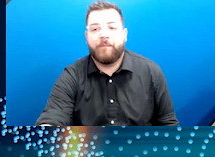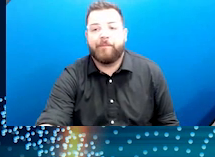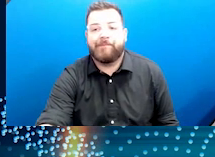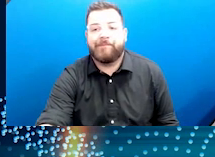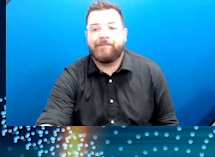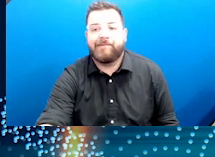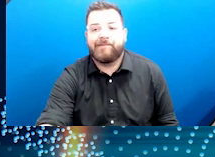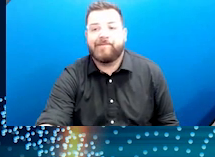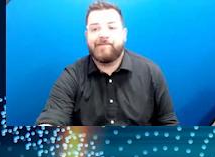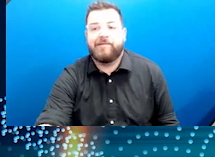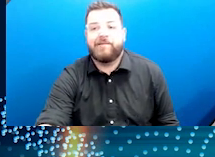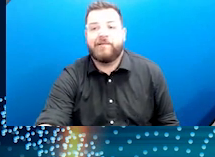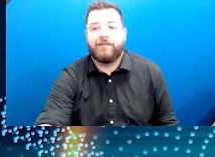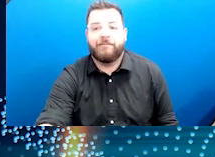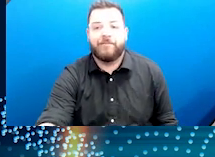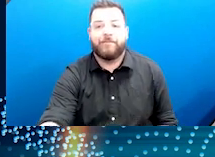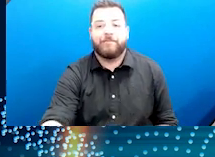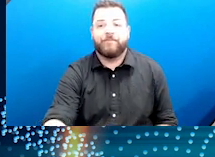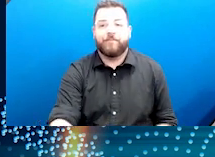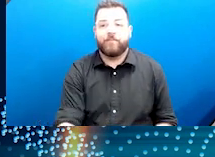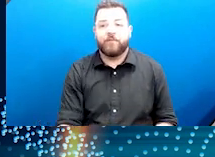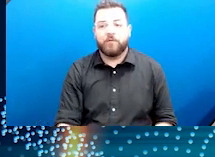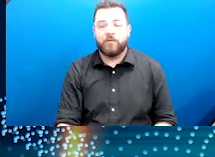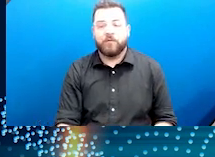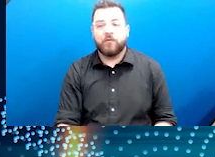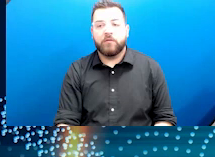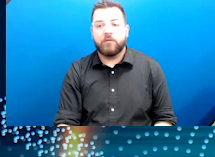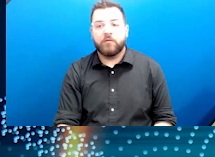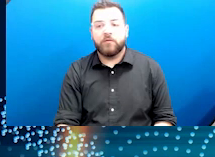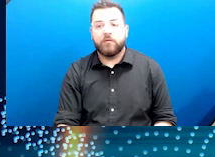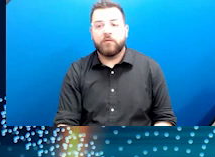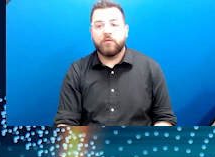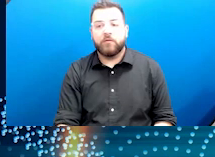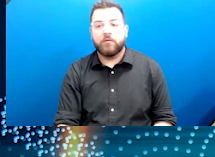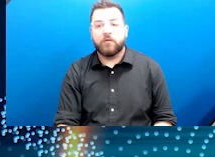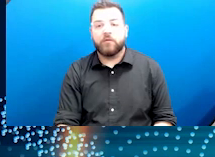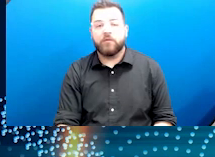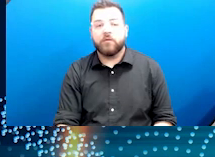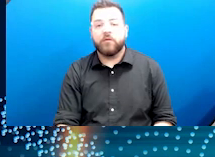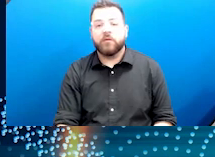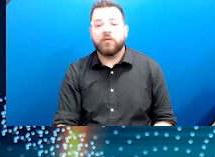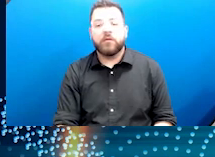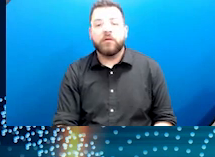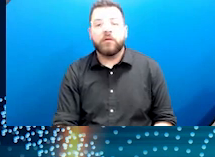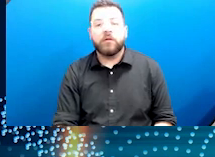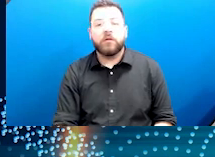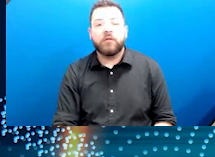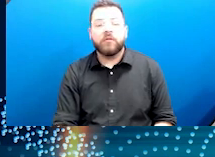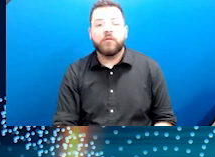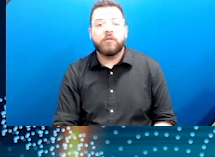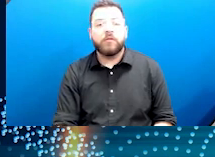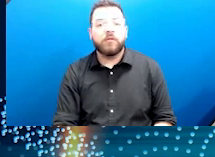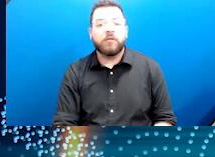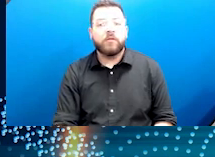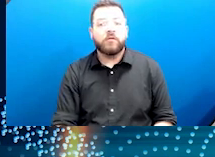You guys get to write a 10-page on tenure self-assessment. and it did, It breaks it down. but it broke it down into